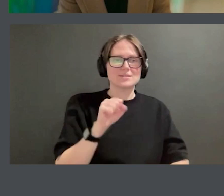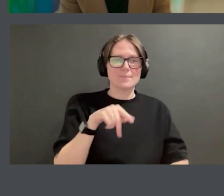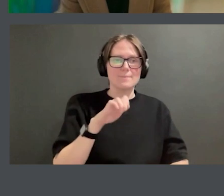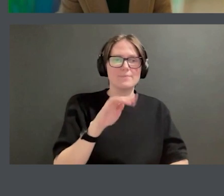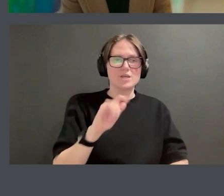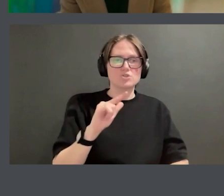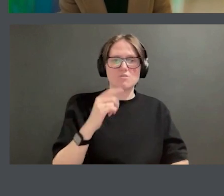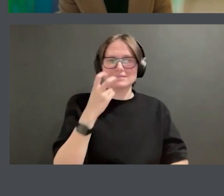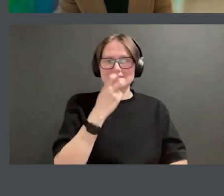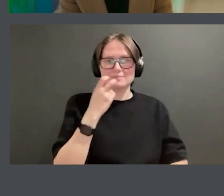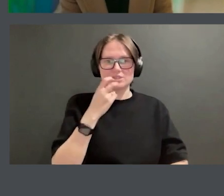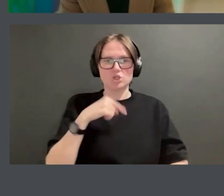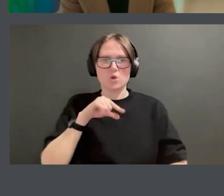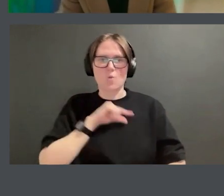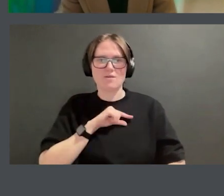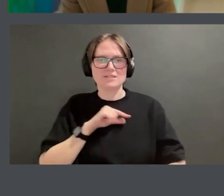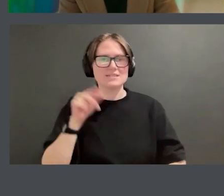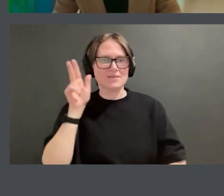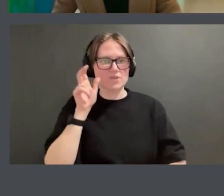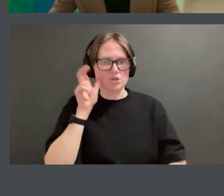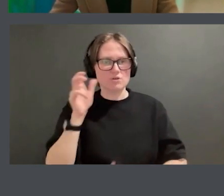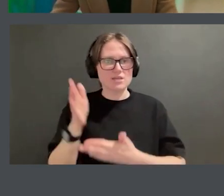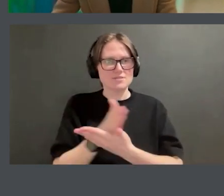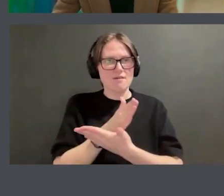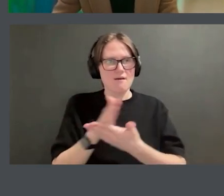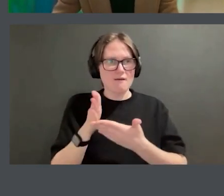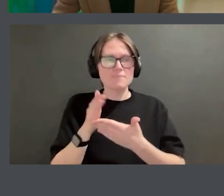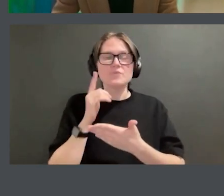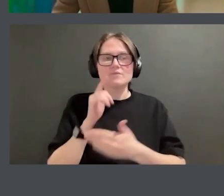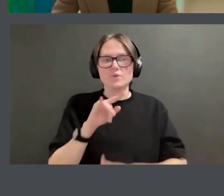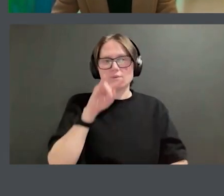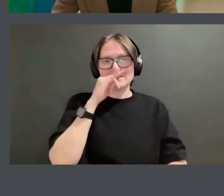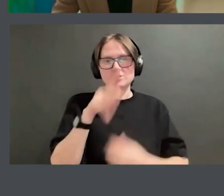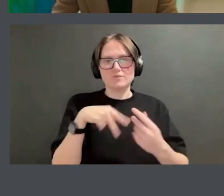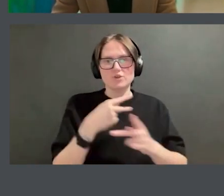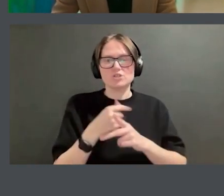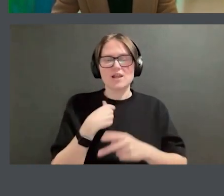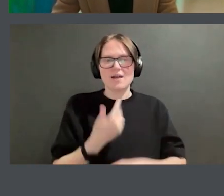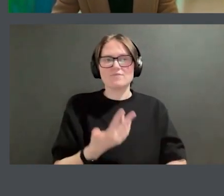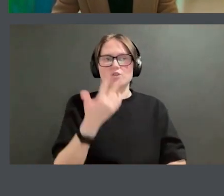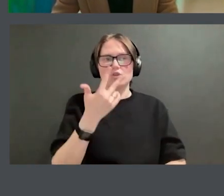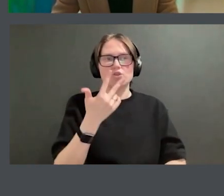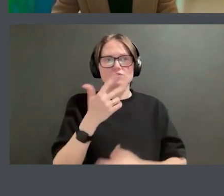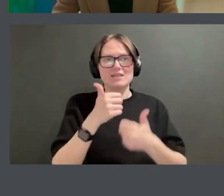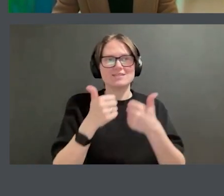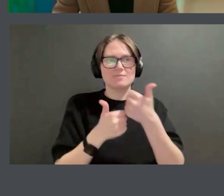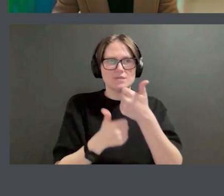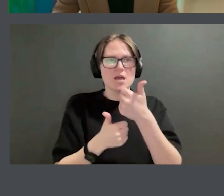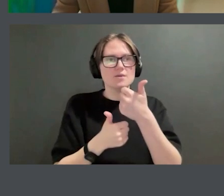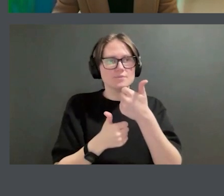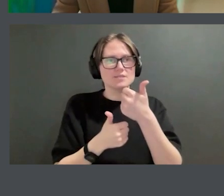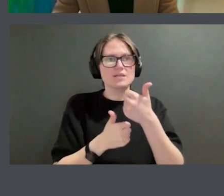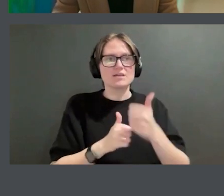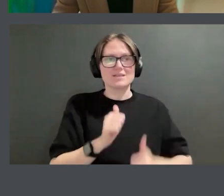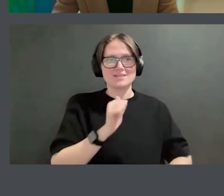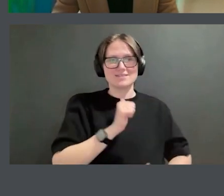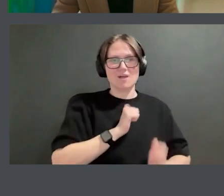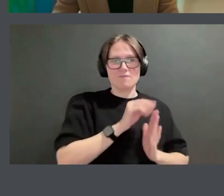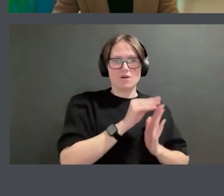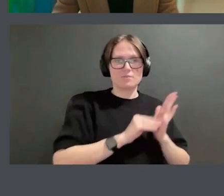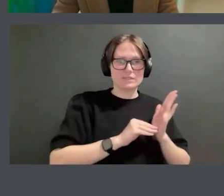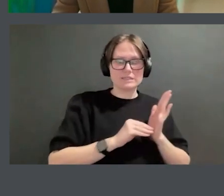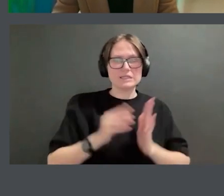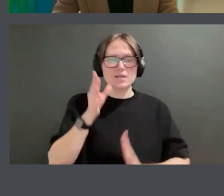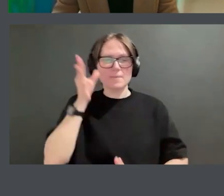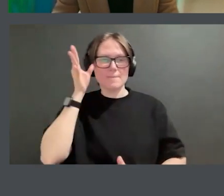of Hearing Scale. And for the pediatric version, there are 3 subtypes. There's the self-completed, the parent-completed,